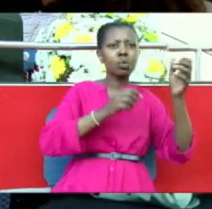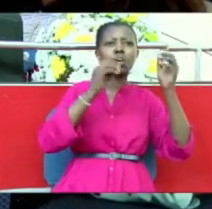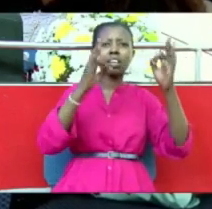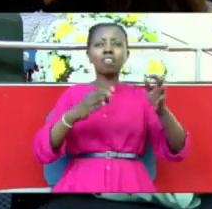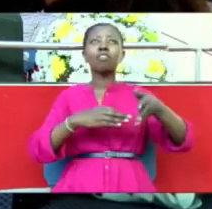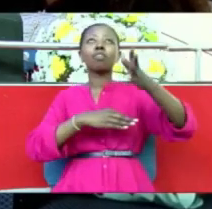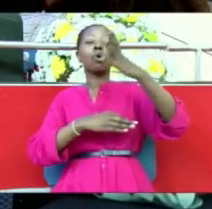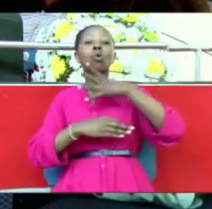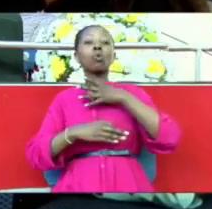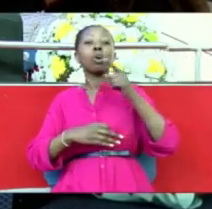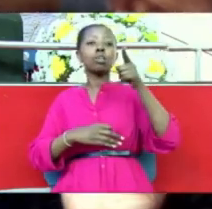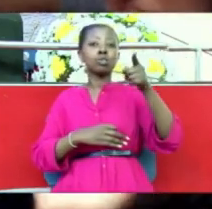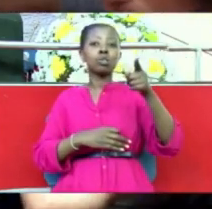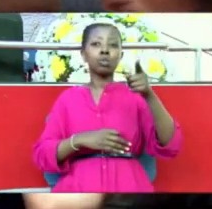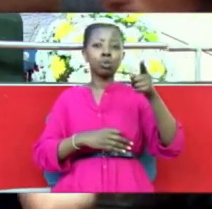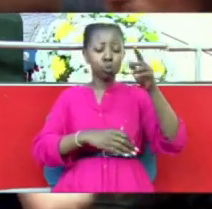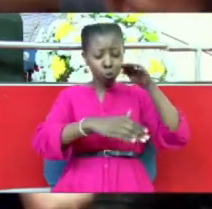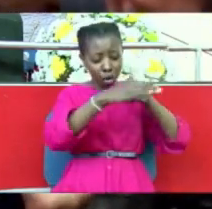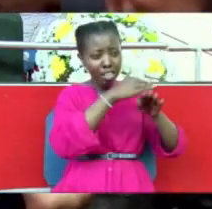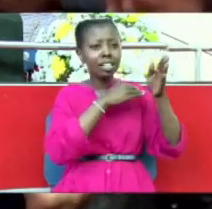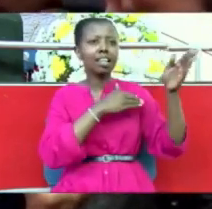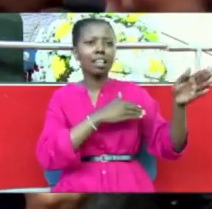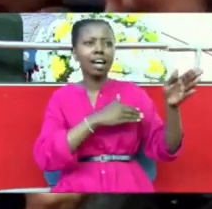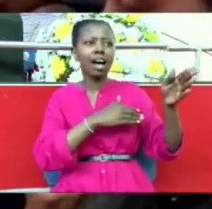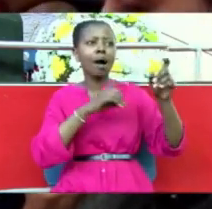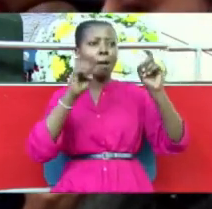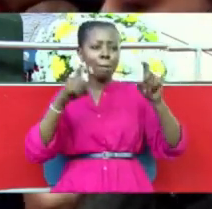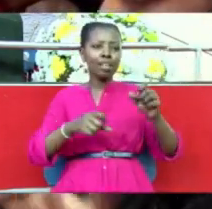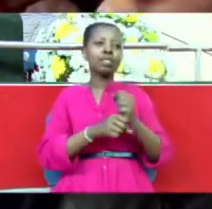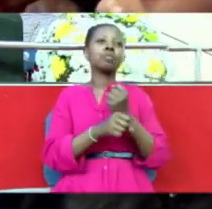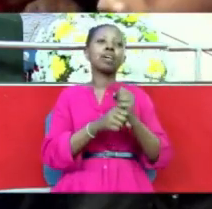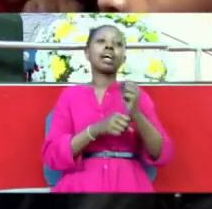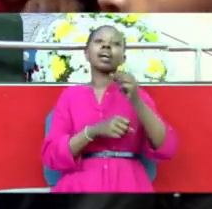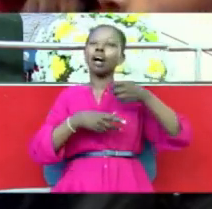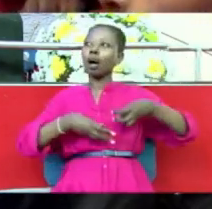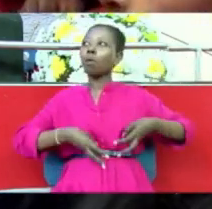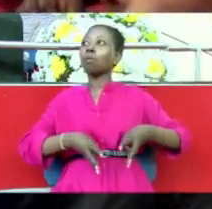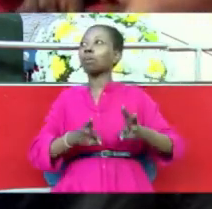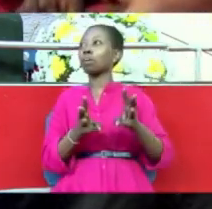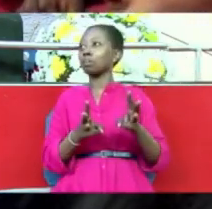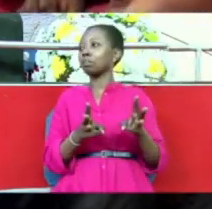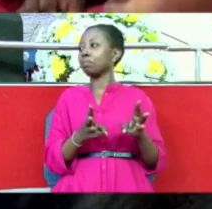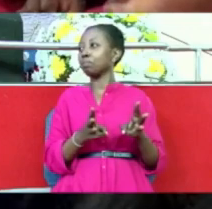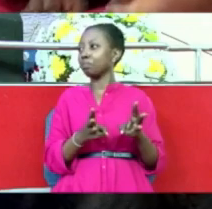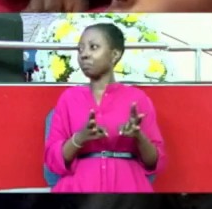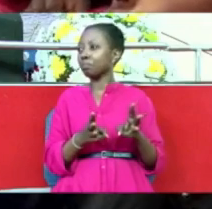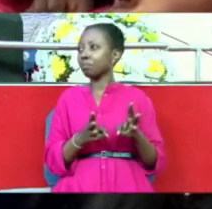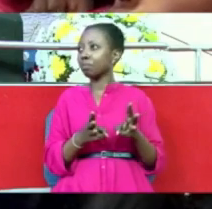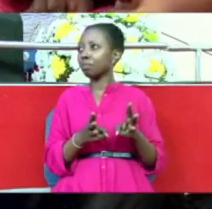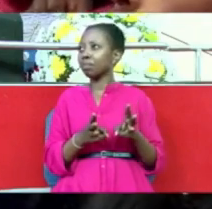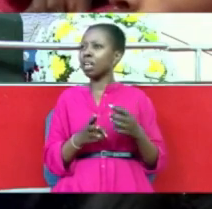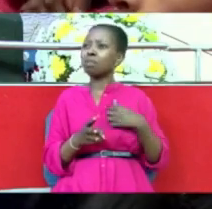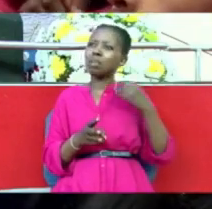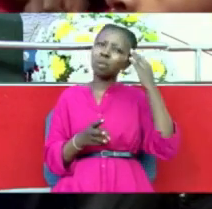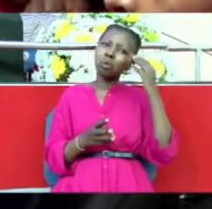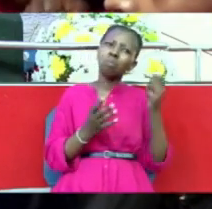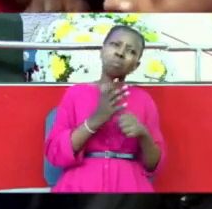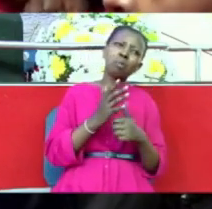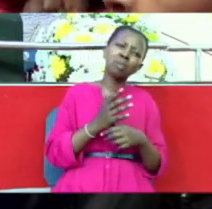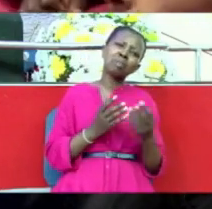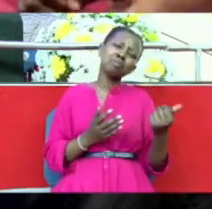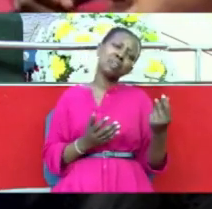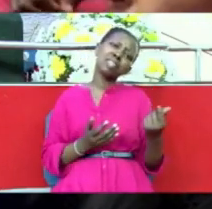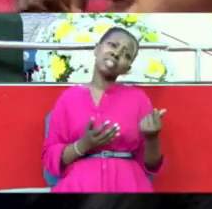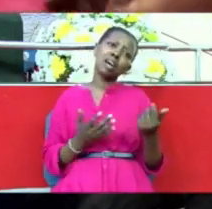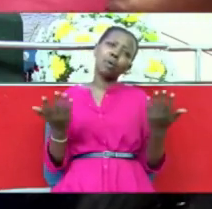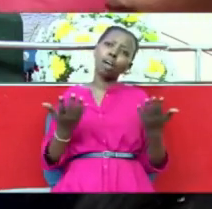pale. Na ukiitwa kwenda, itika enda ukatafute visa. Amen. I know the problem. Sama na pesa je. Pesa